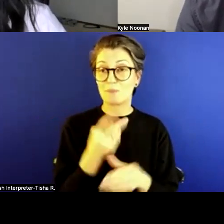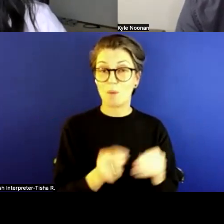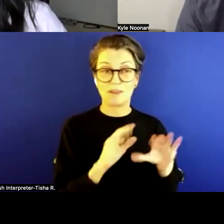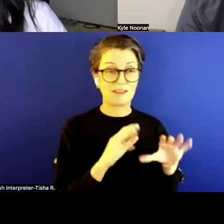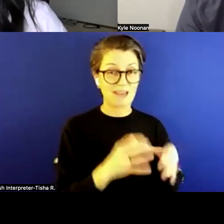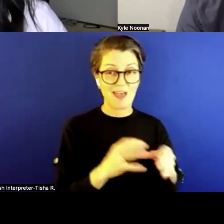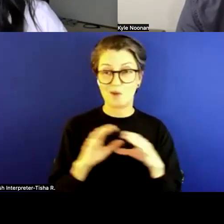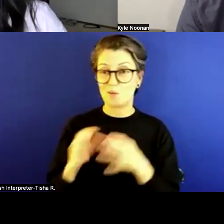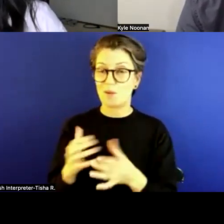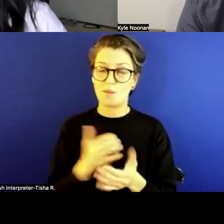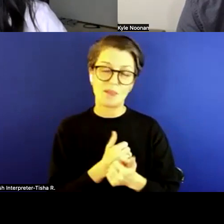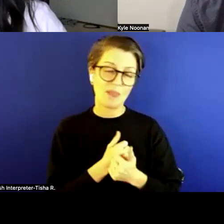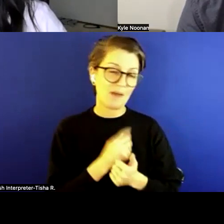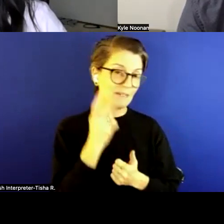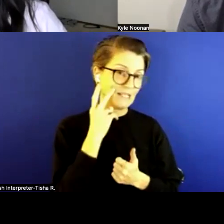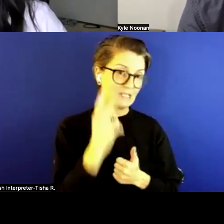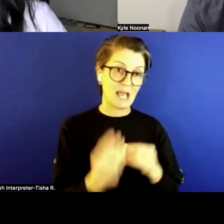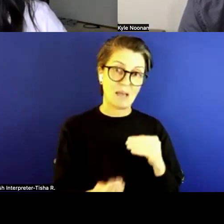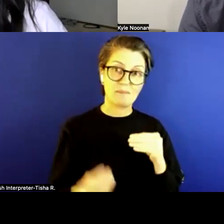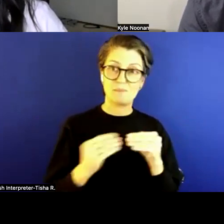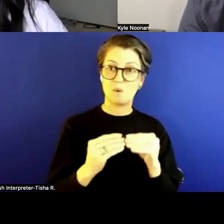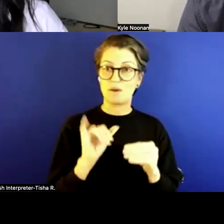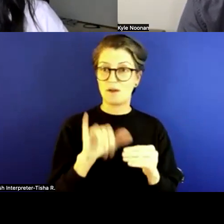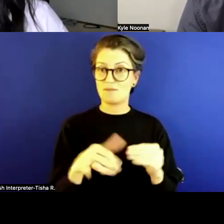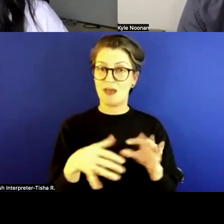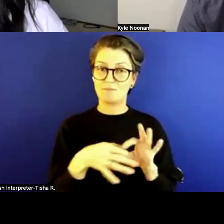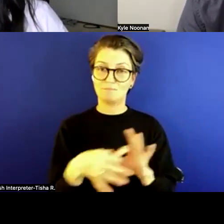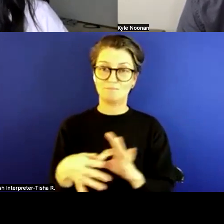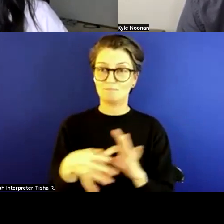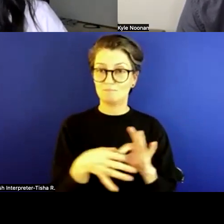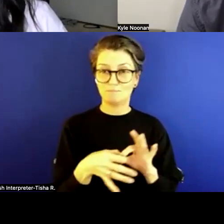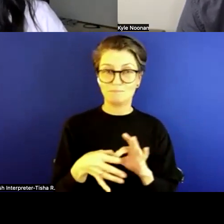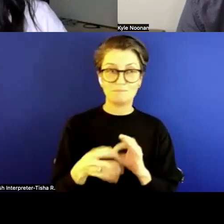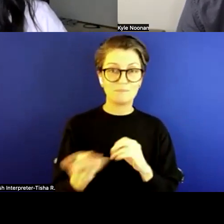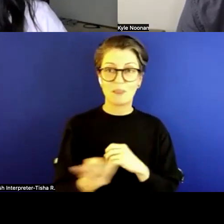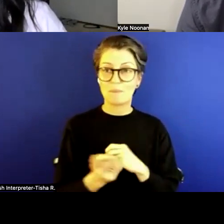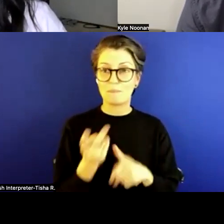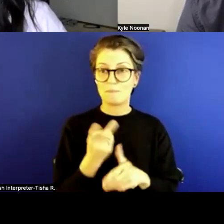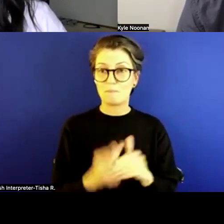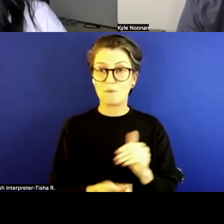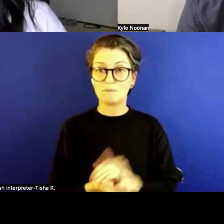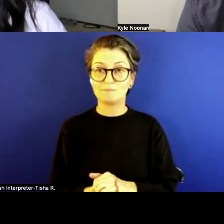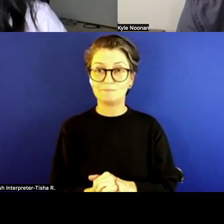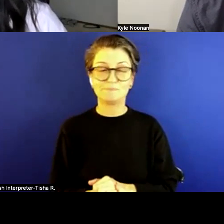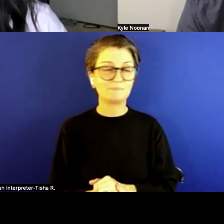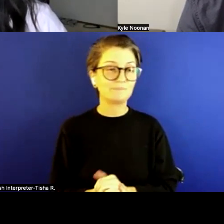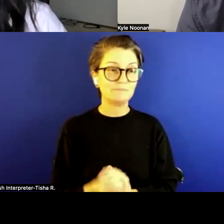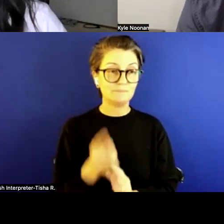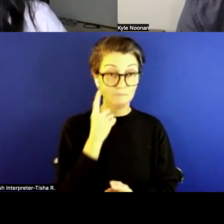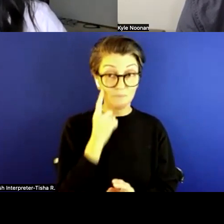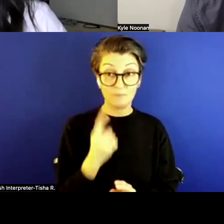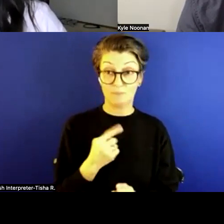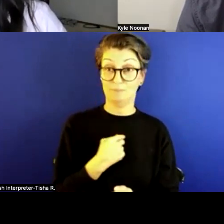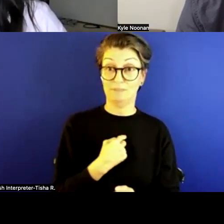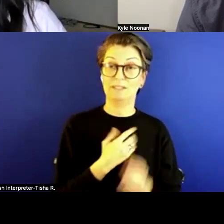see, more of that union between the two. And I think really for me, at least coming from my